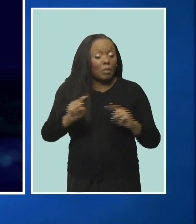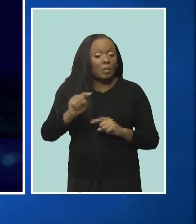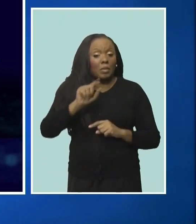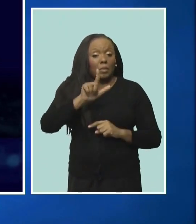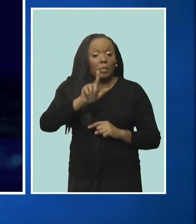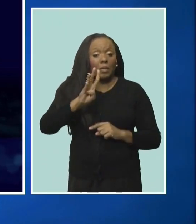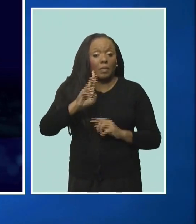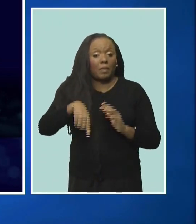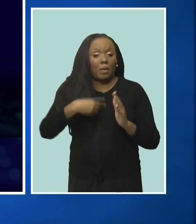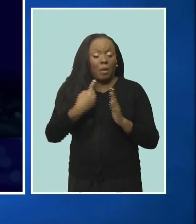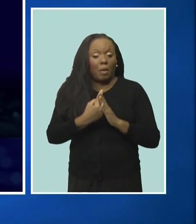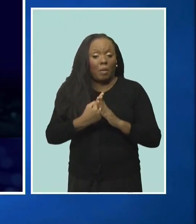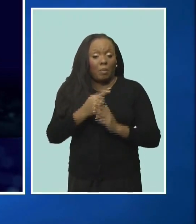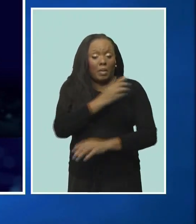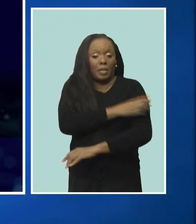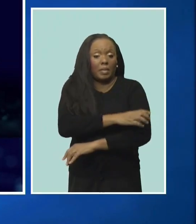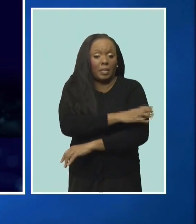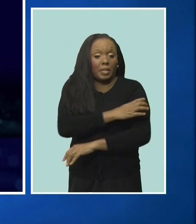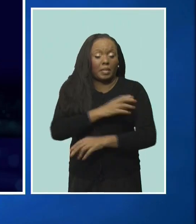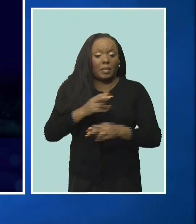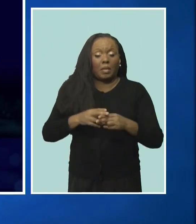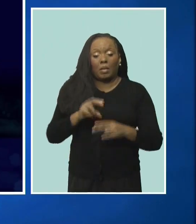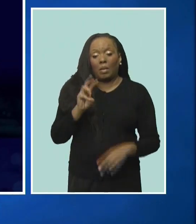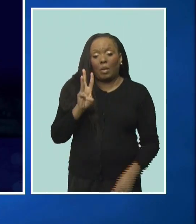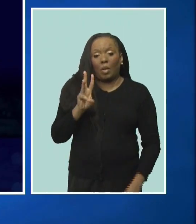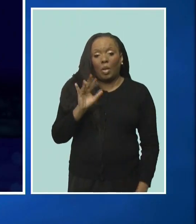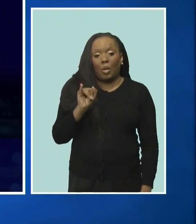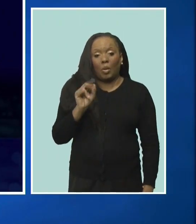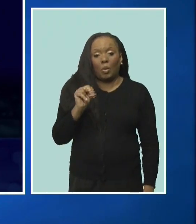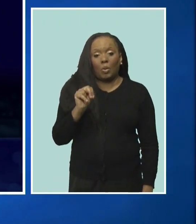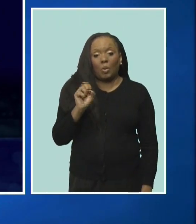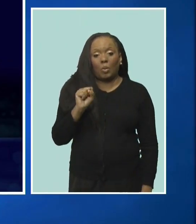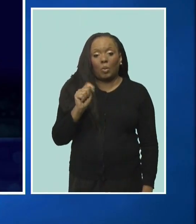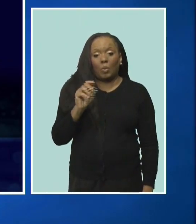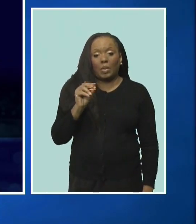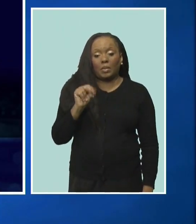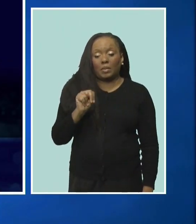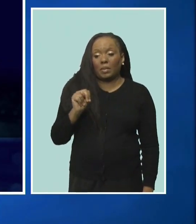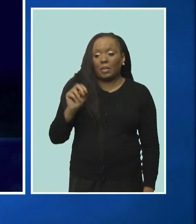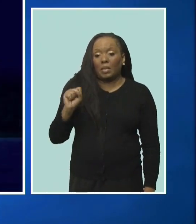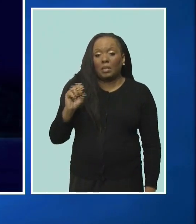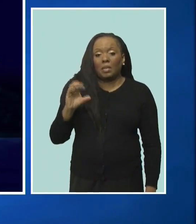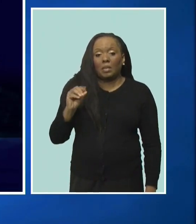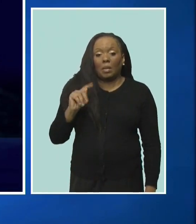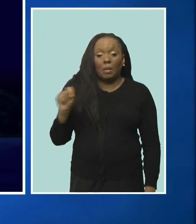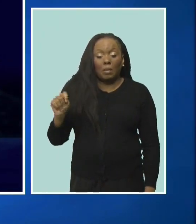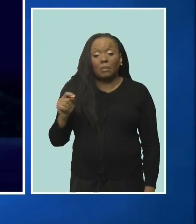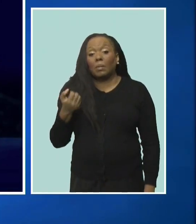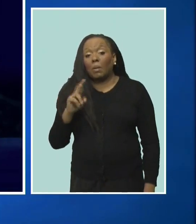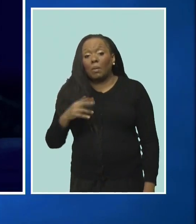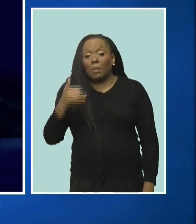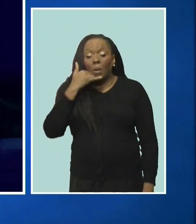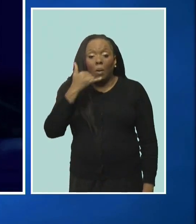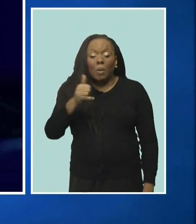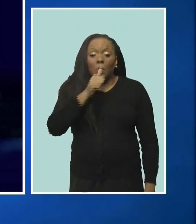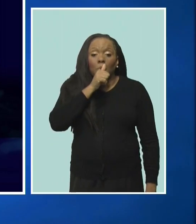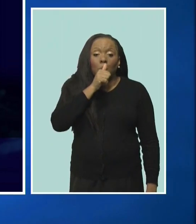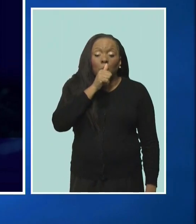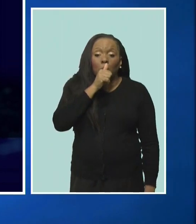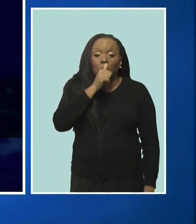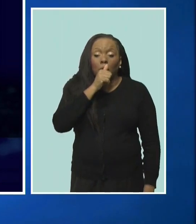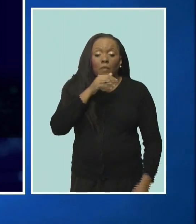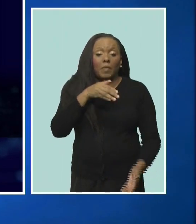clinic at Winston's Court Polyclinic, Gemmetts Lane, St. Michael, or you can consult your private medical